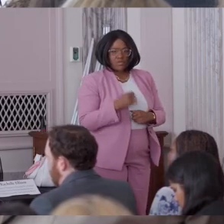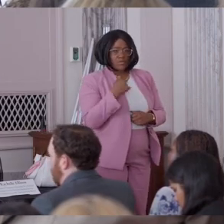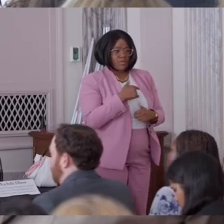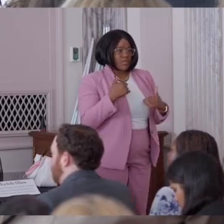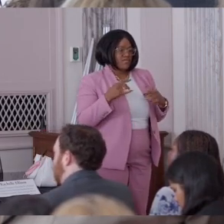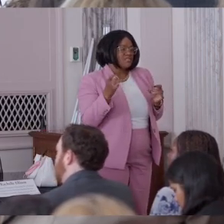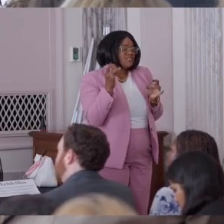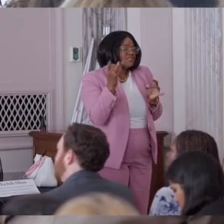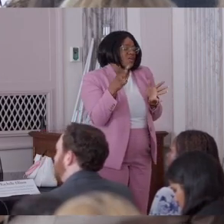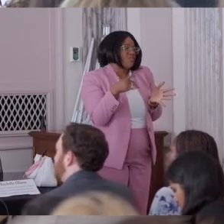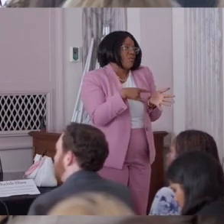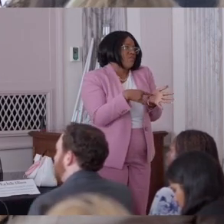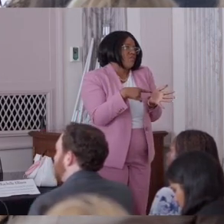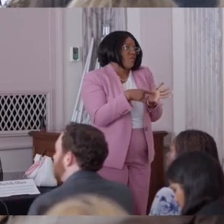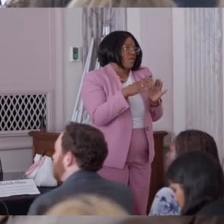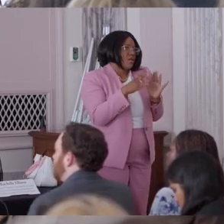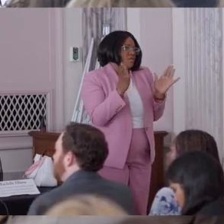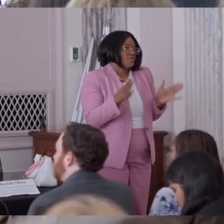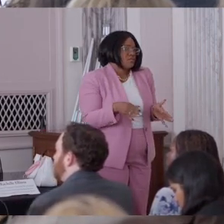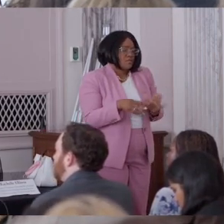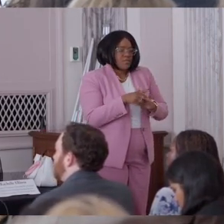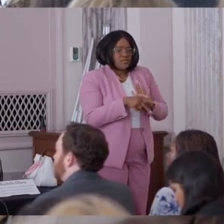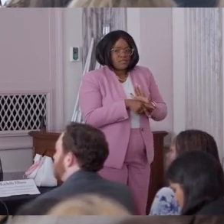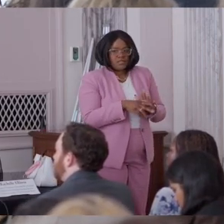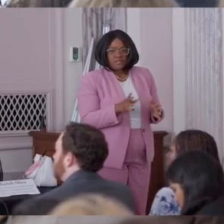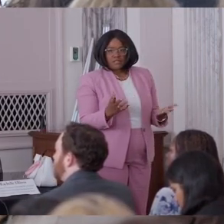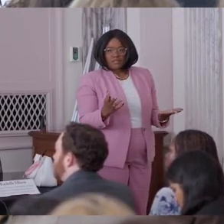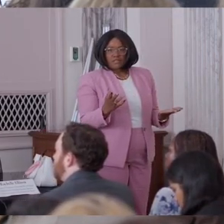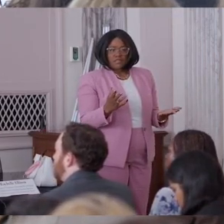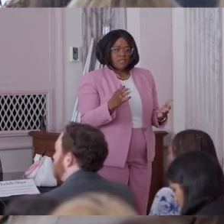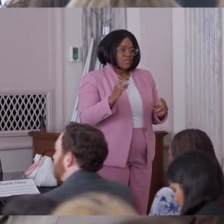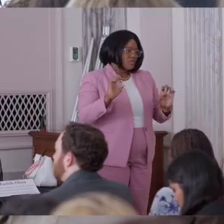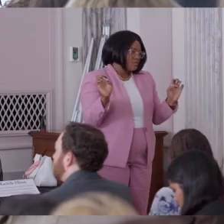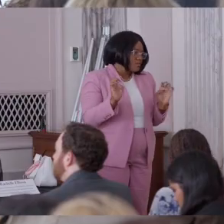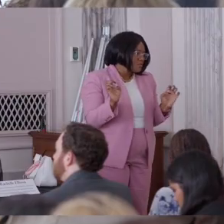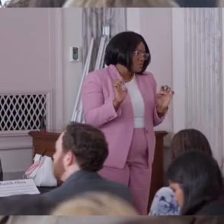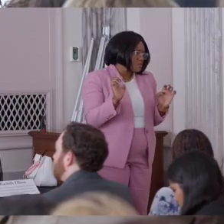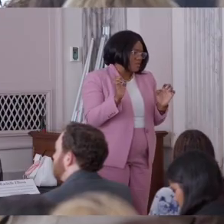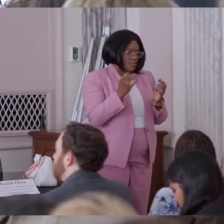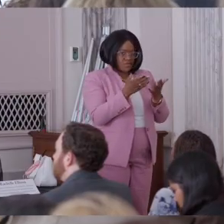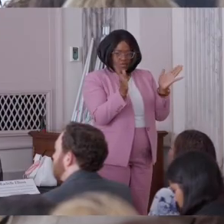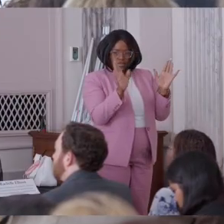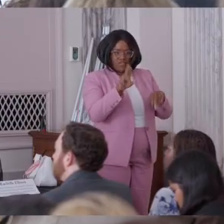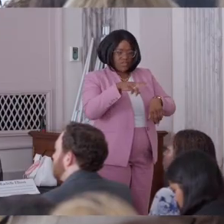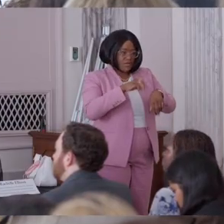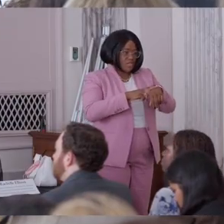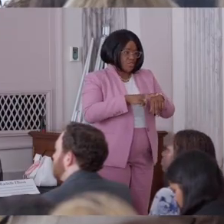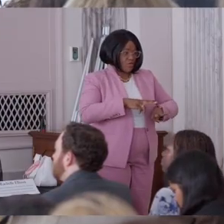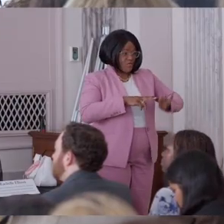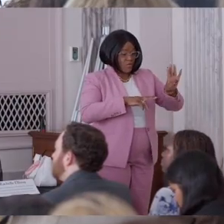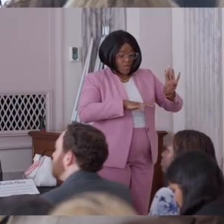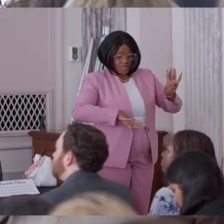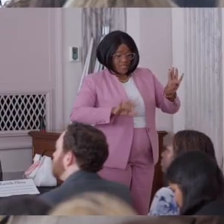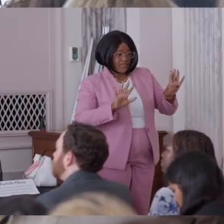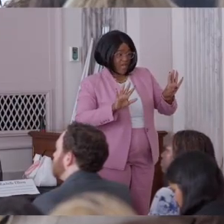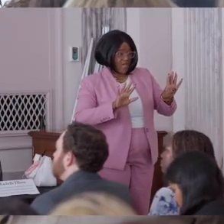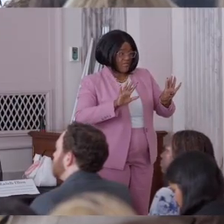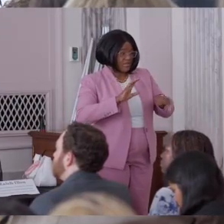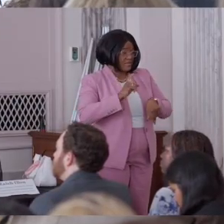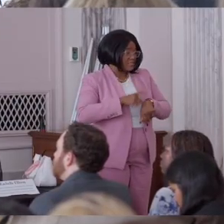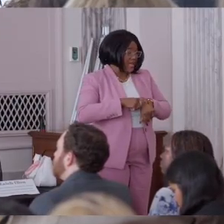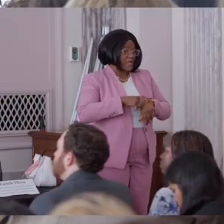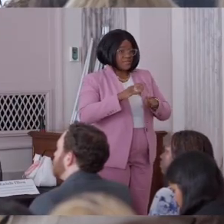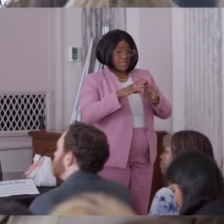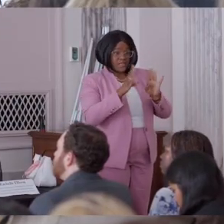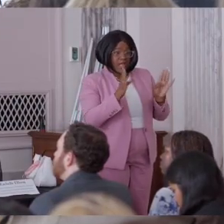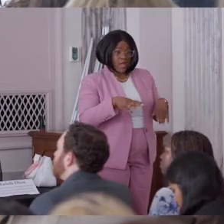terrible affordable housing crisis in our communities, a terrible affordable housing crisis across the nation. 4 out of 5 times that the housing world would